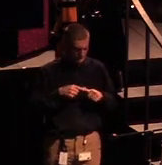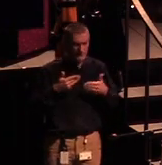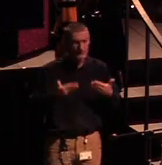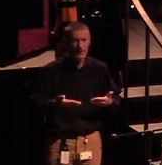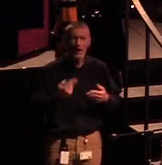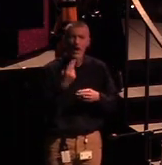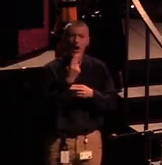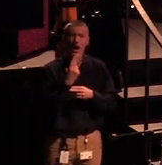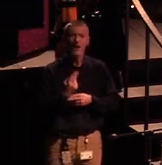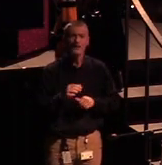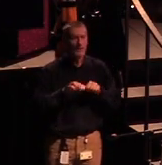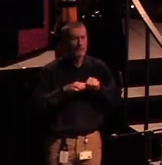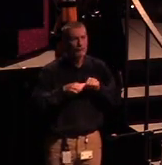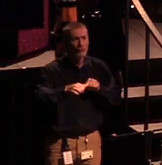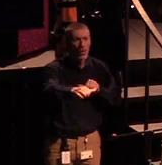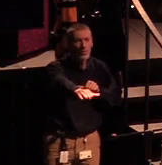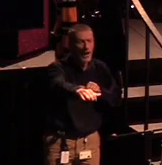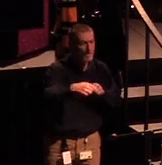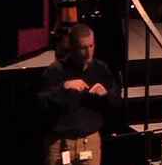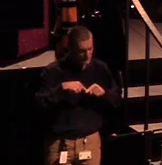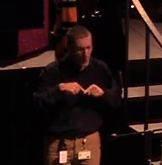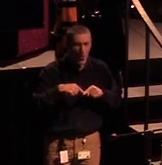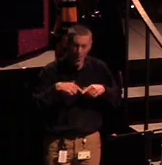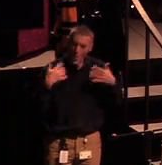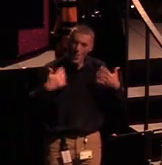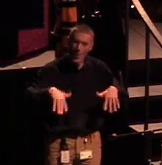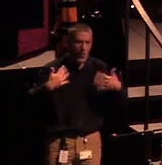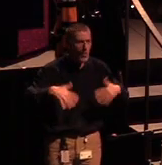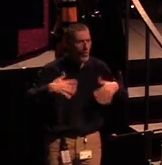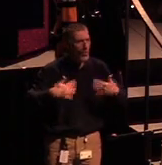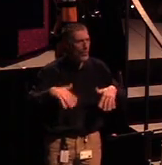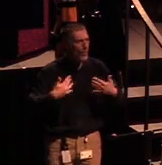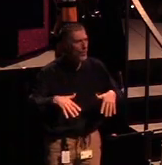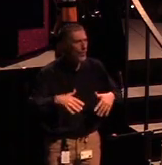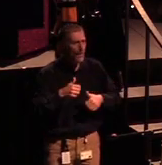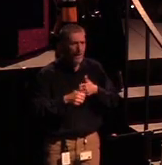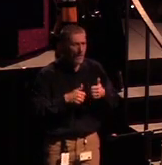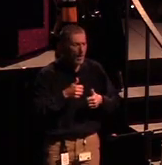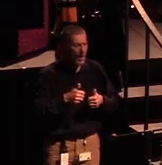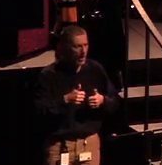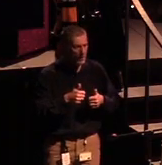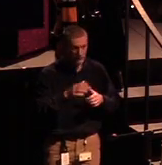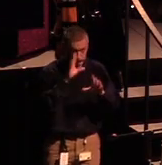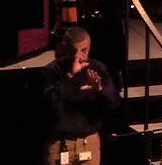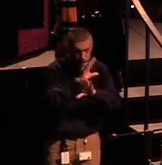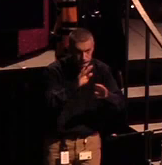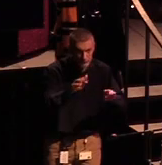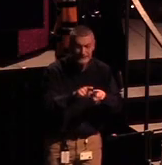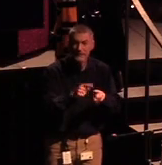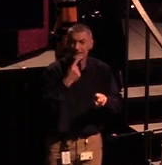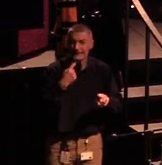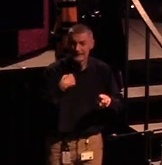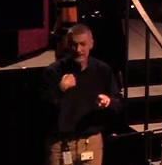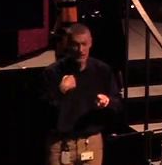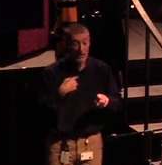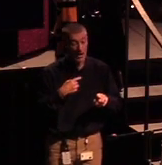we're very pleased has proved to be incredibly popular and can I just reinforce what we said yesterday you will be